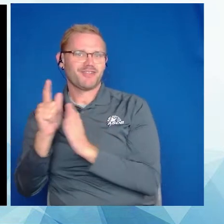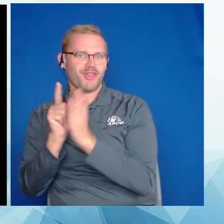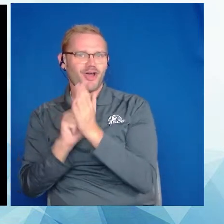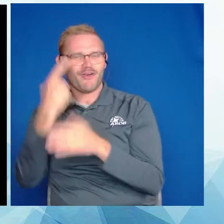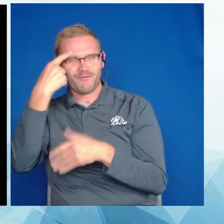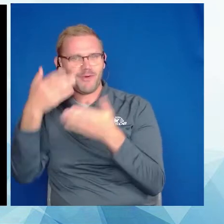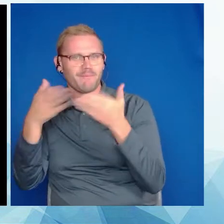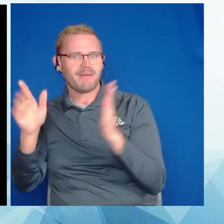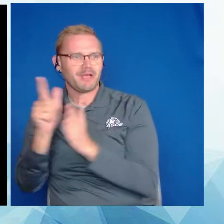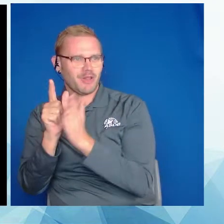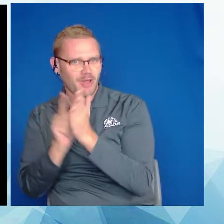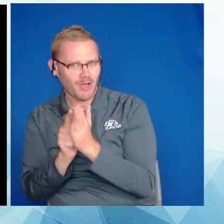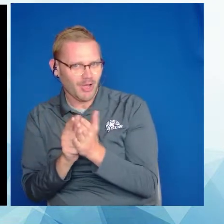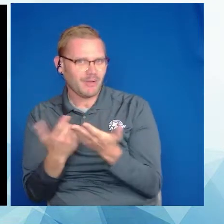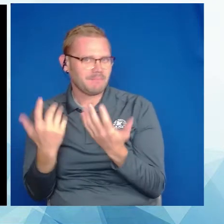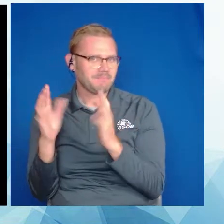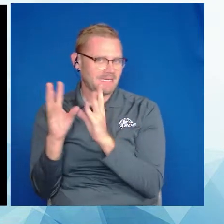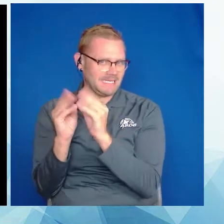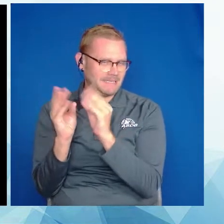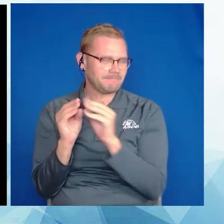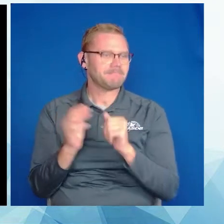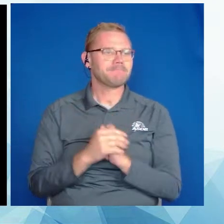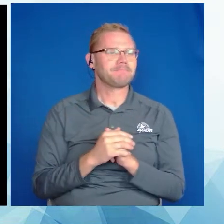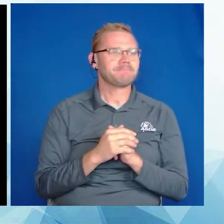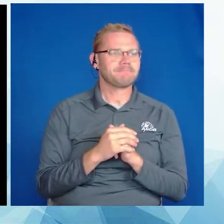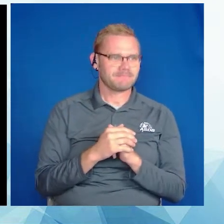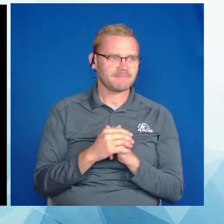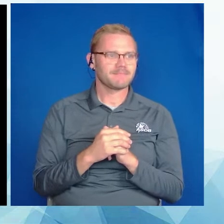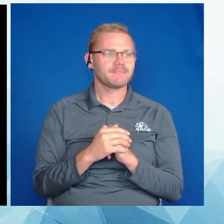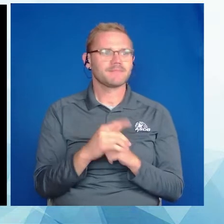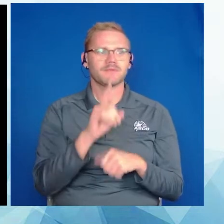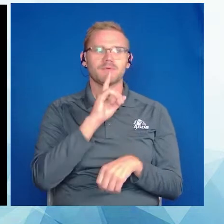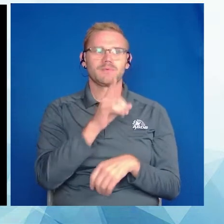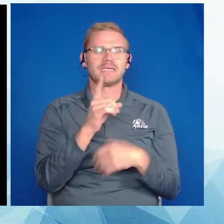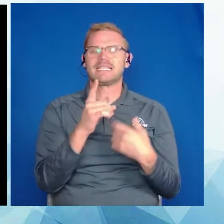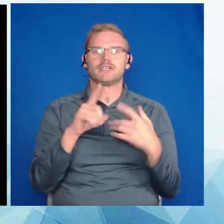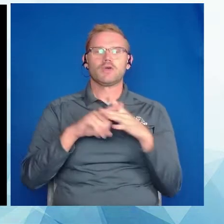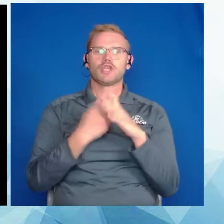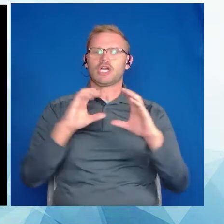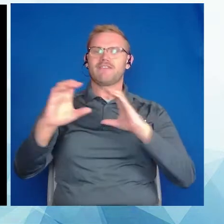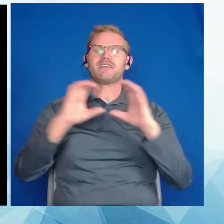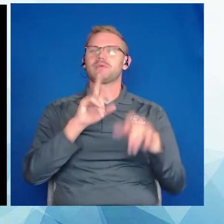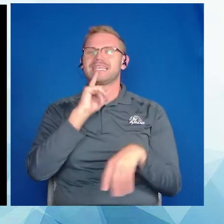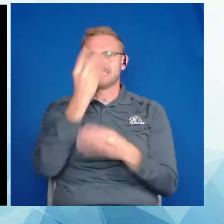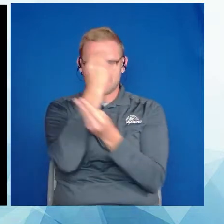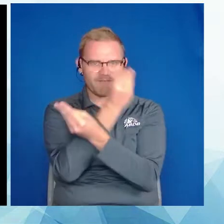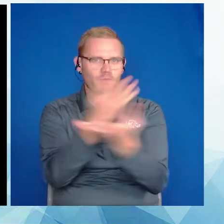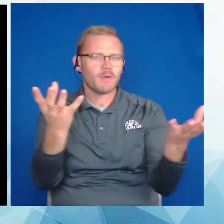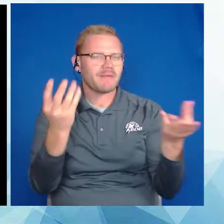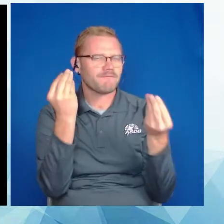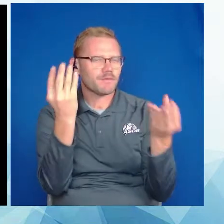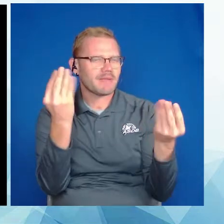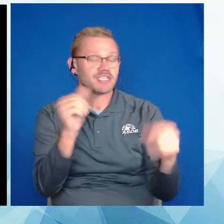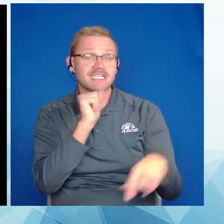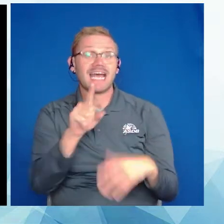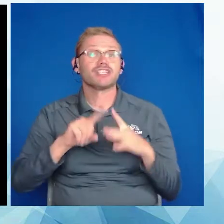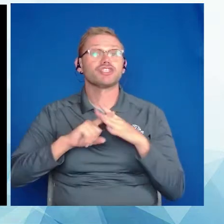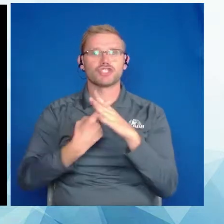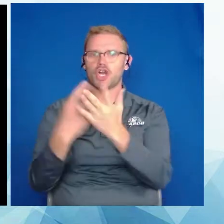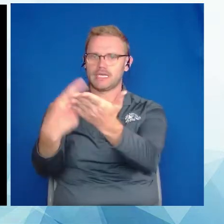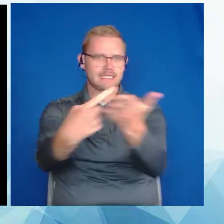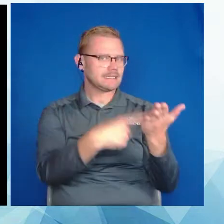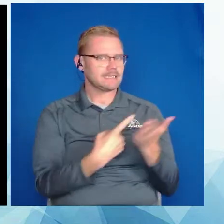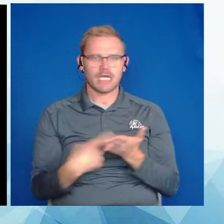don't start a discussion. It's to convey essentially information. It's not to start a